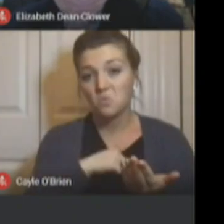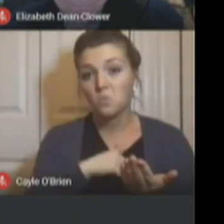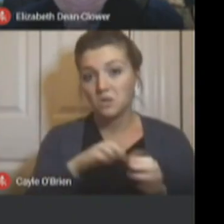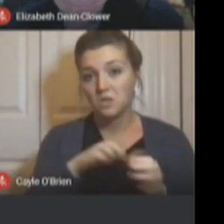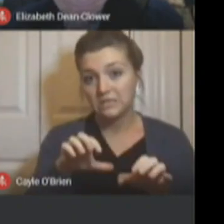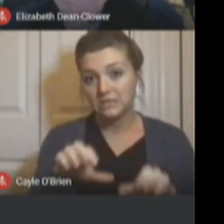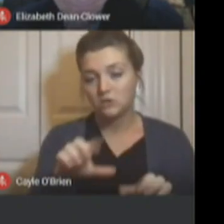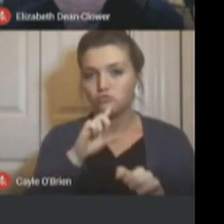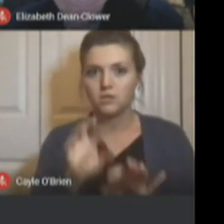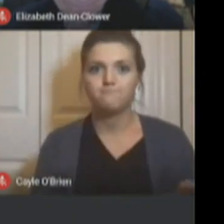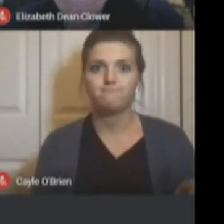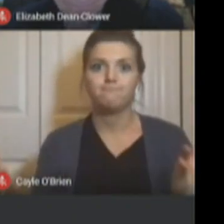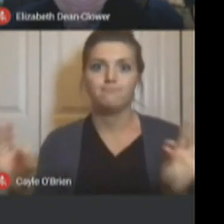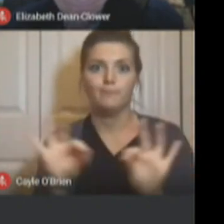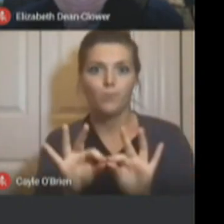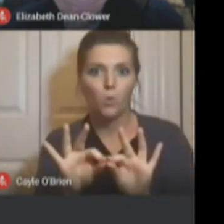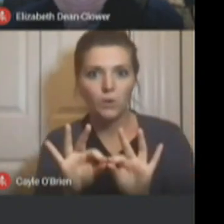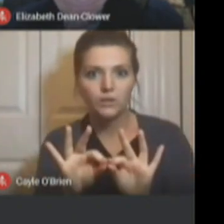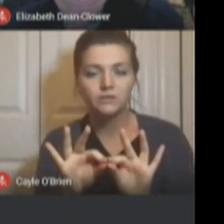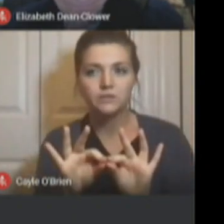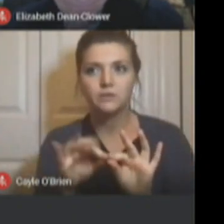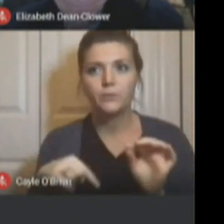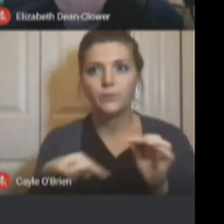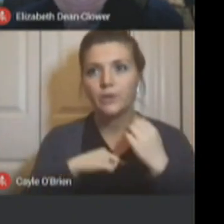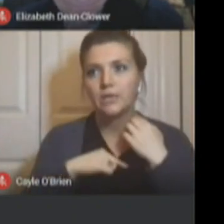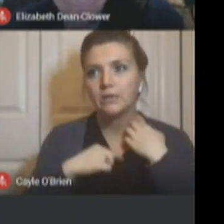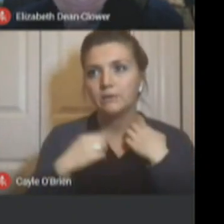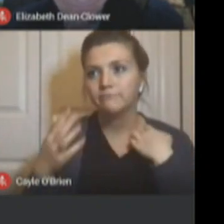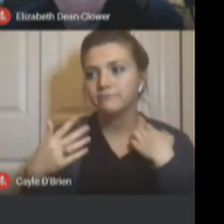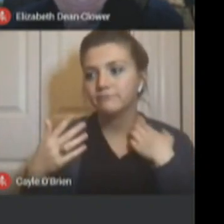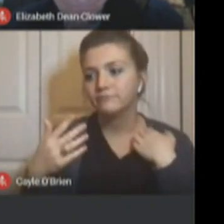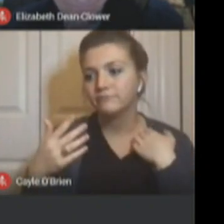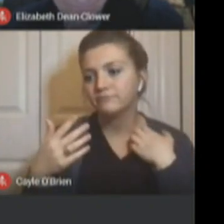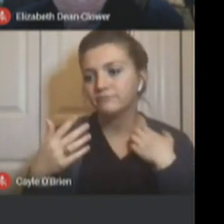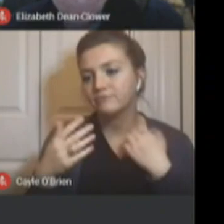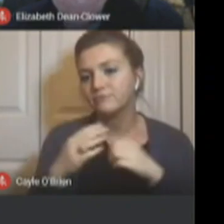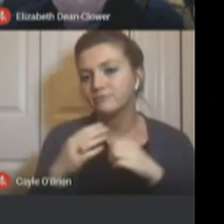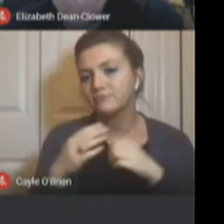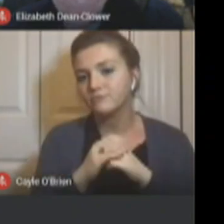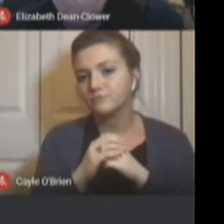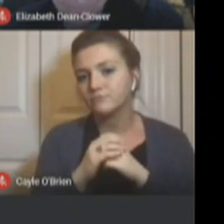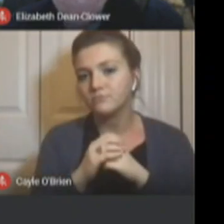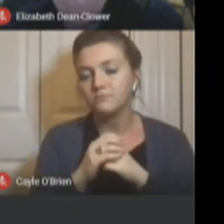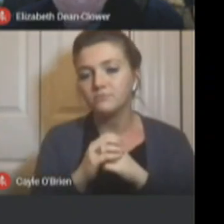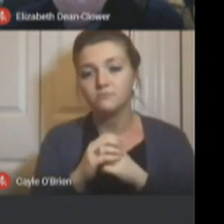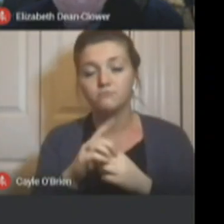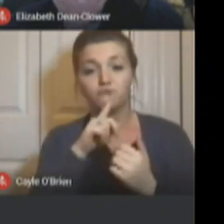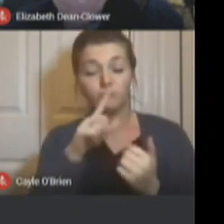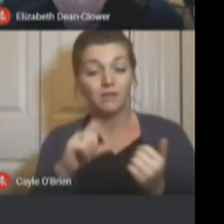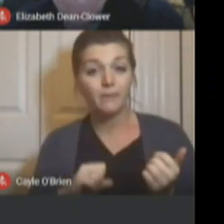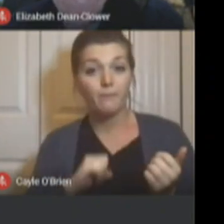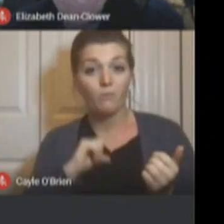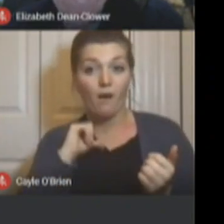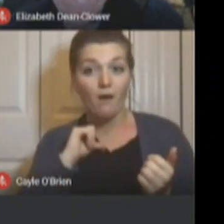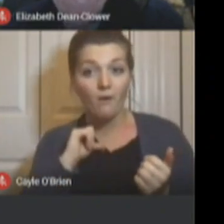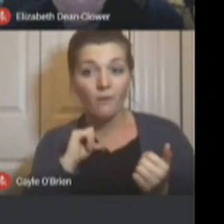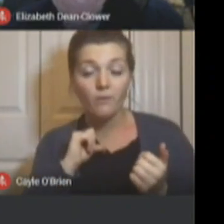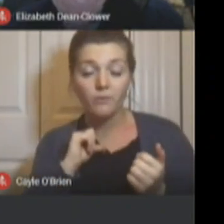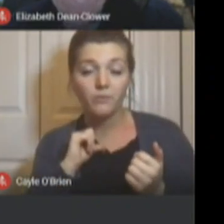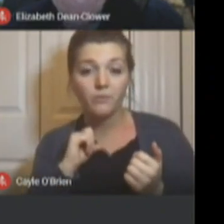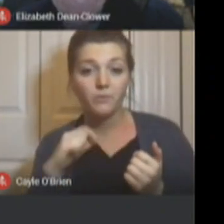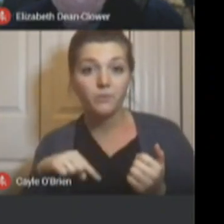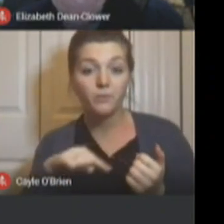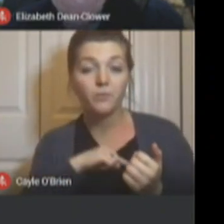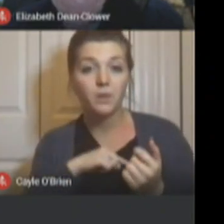and that we are extremely, with all humility, very proud of, is that we took